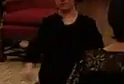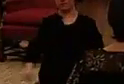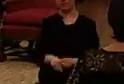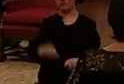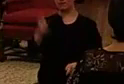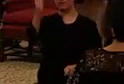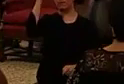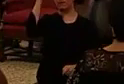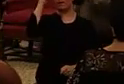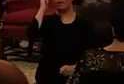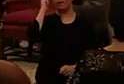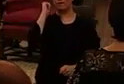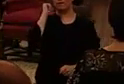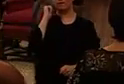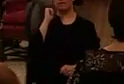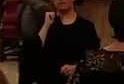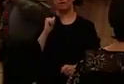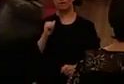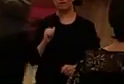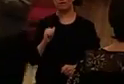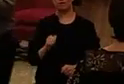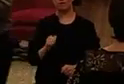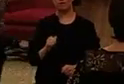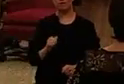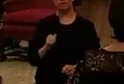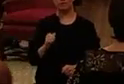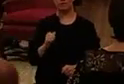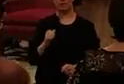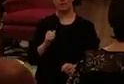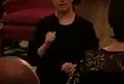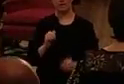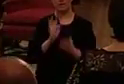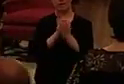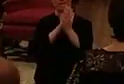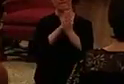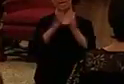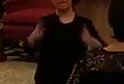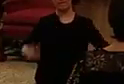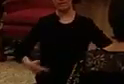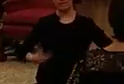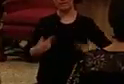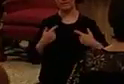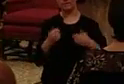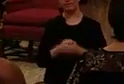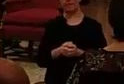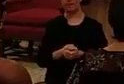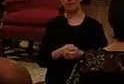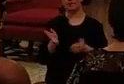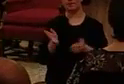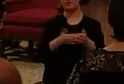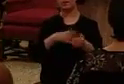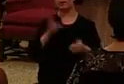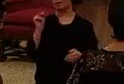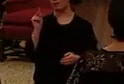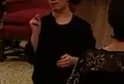behind him. And on this screen were flashing scenes from his life. In the song, he